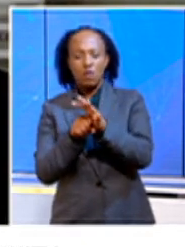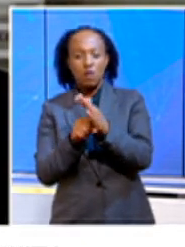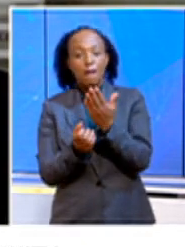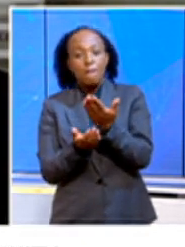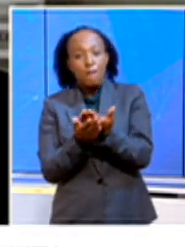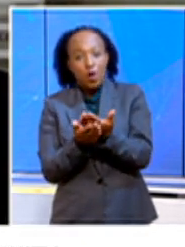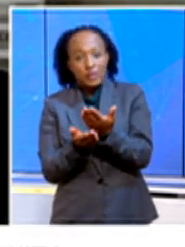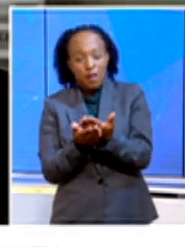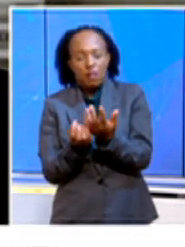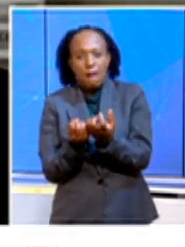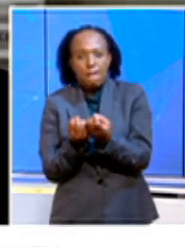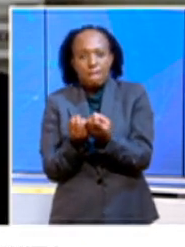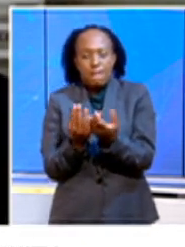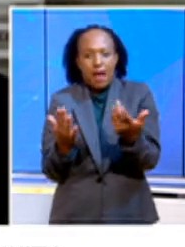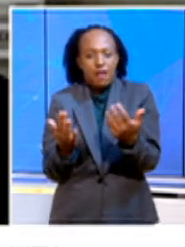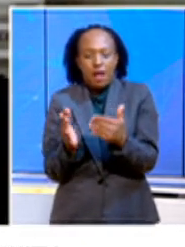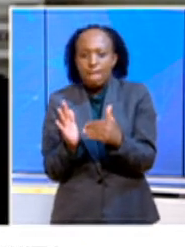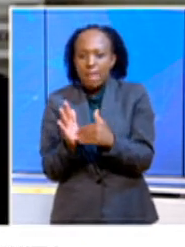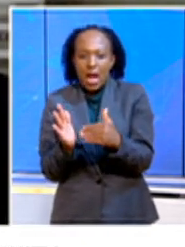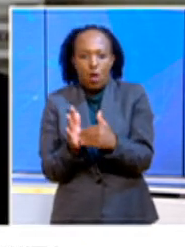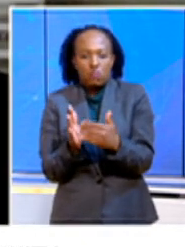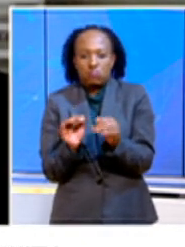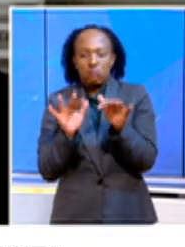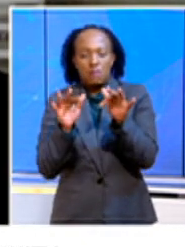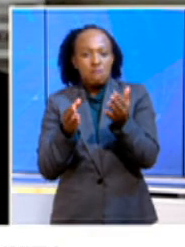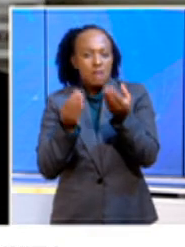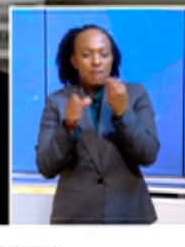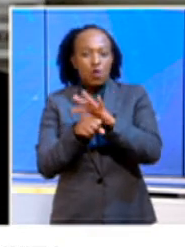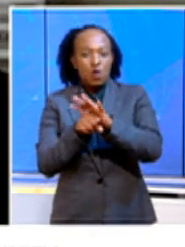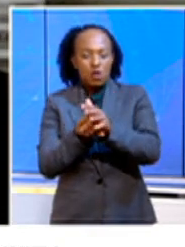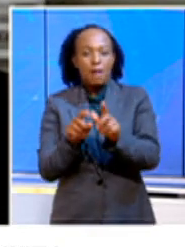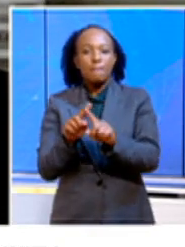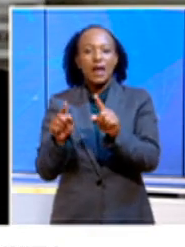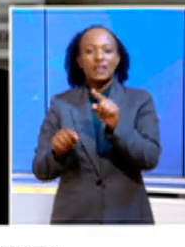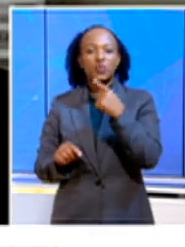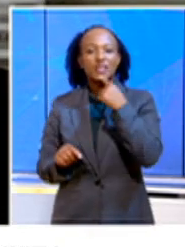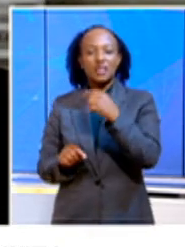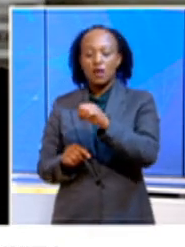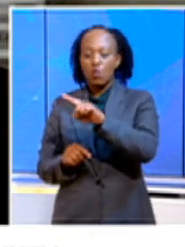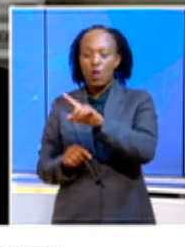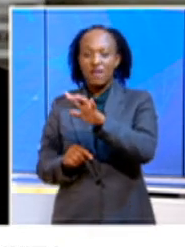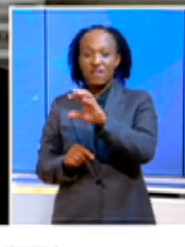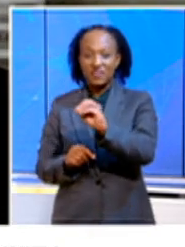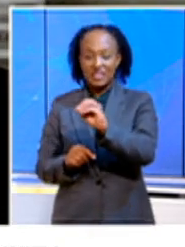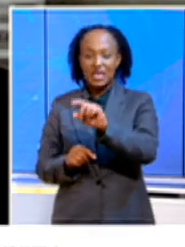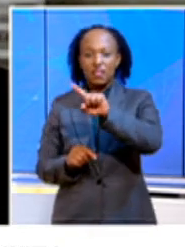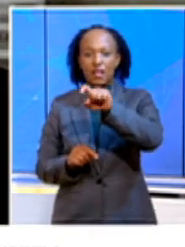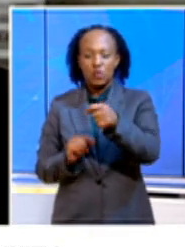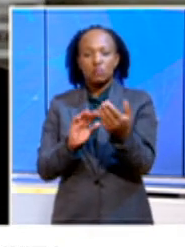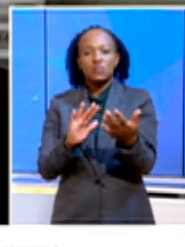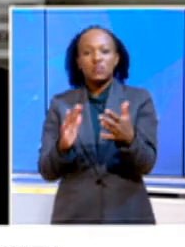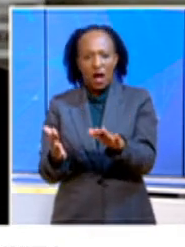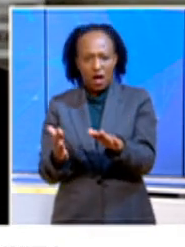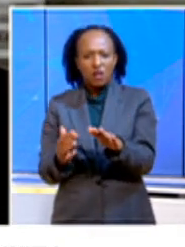millions more than we have. And also that death rate. We quoted you in the intro saying at least 150,000 deaths is what you believe